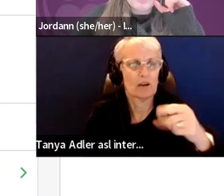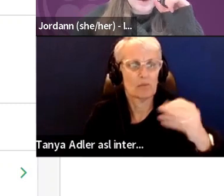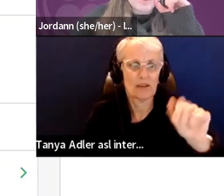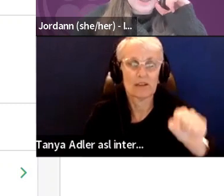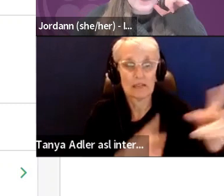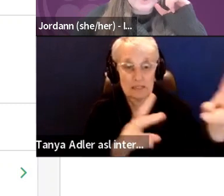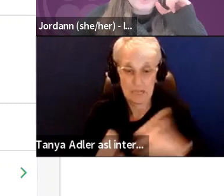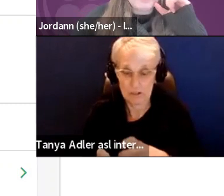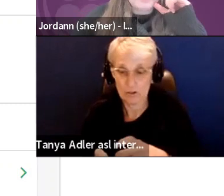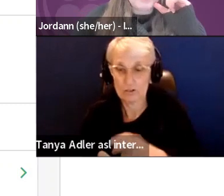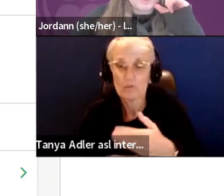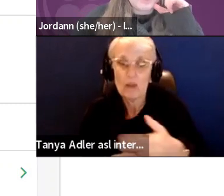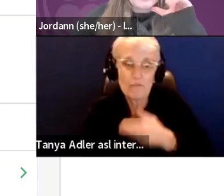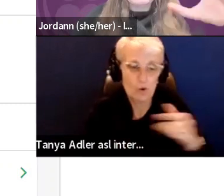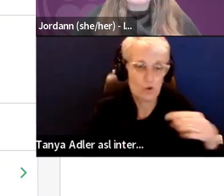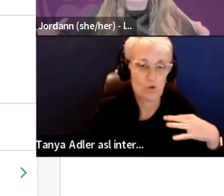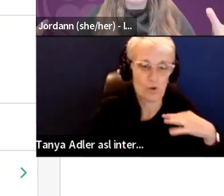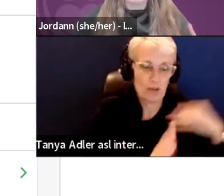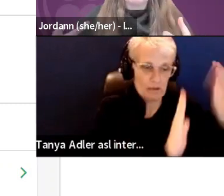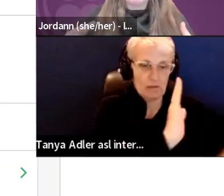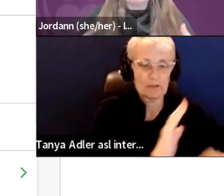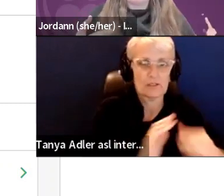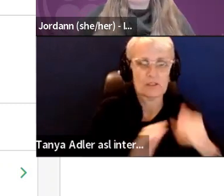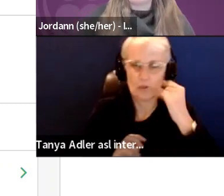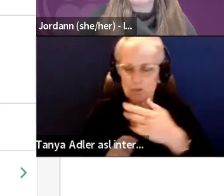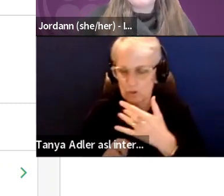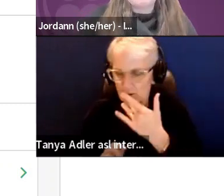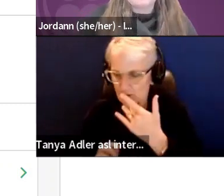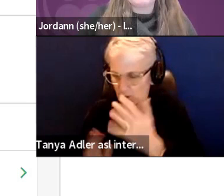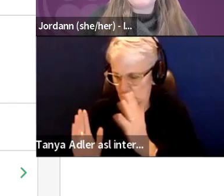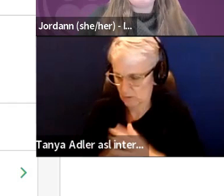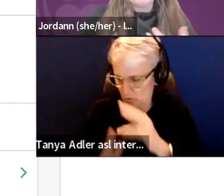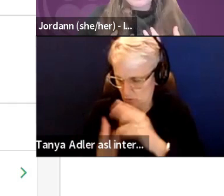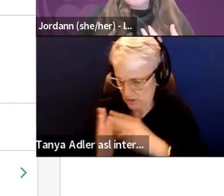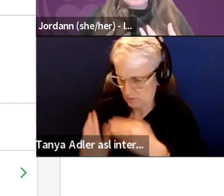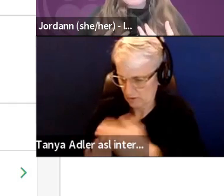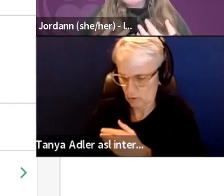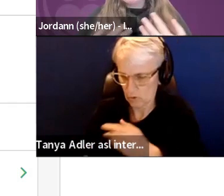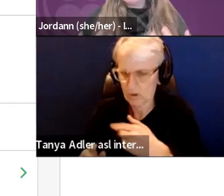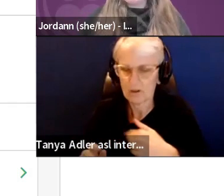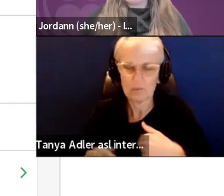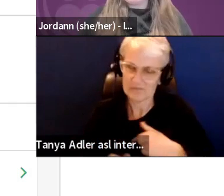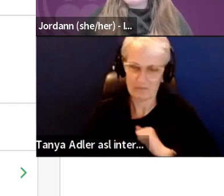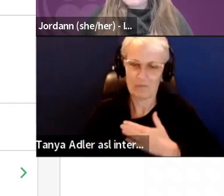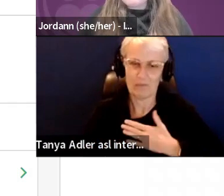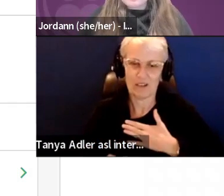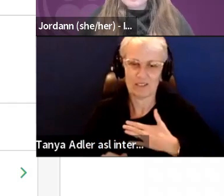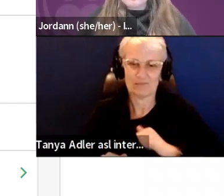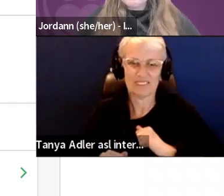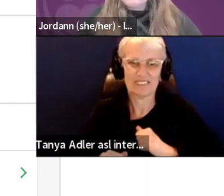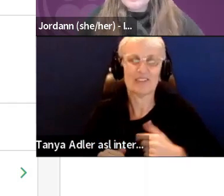access before applying if you are somebody who likes to be prepared before you start an application form. I know I am. That's why we made